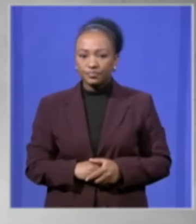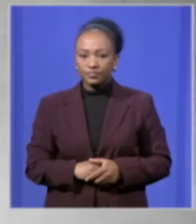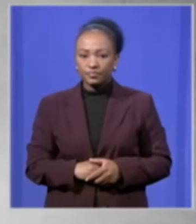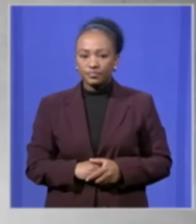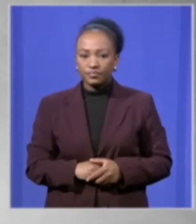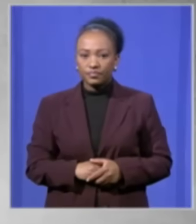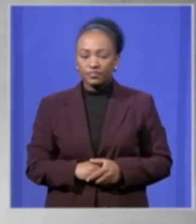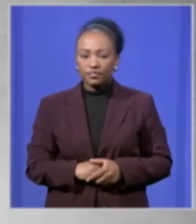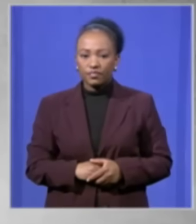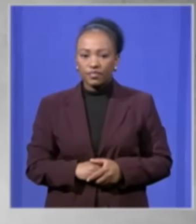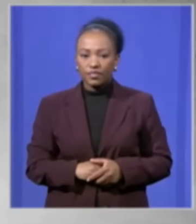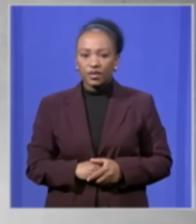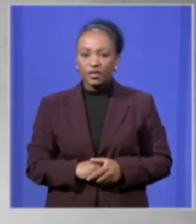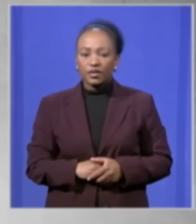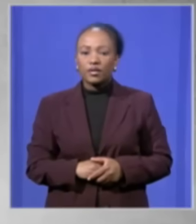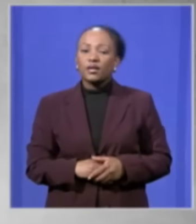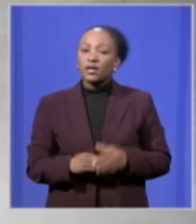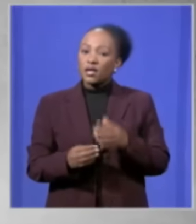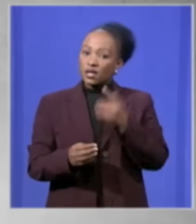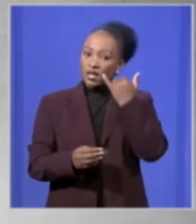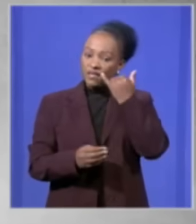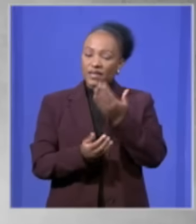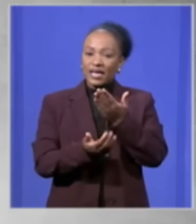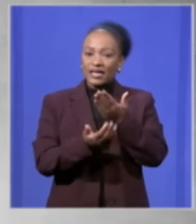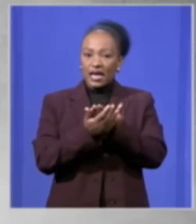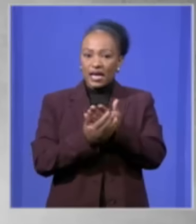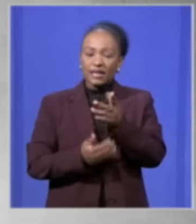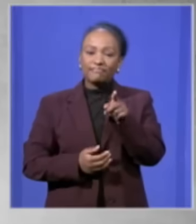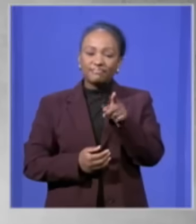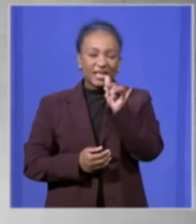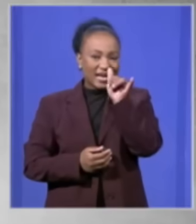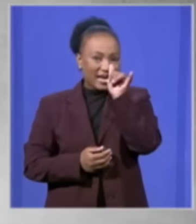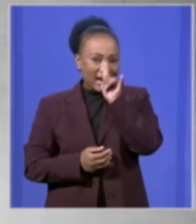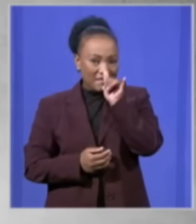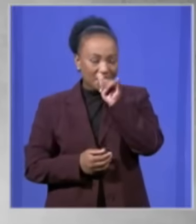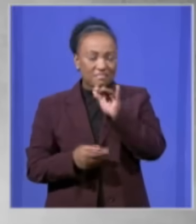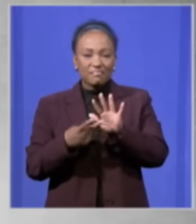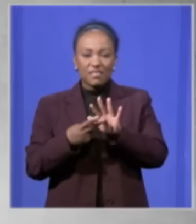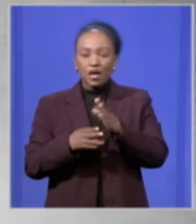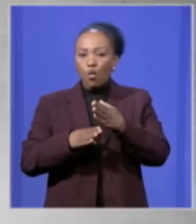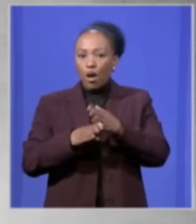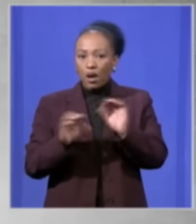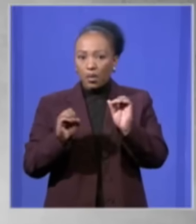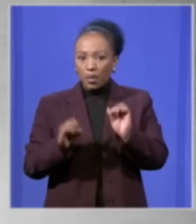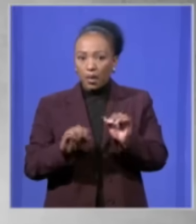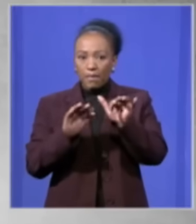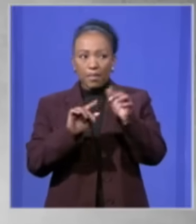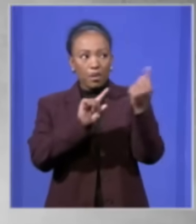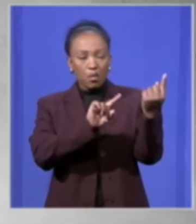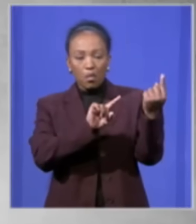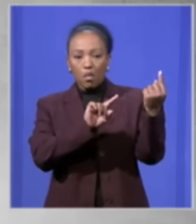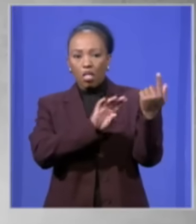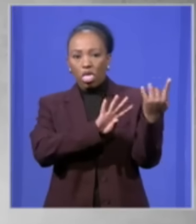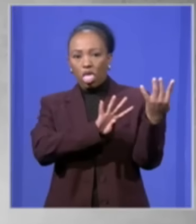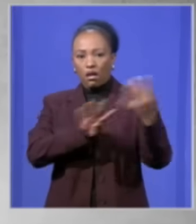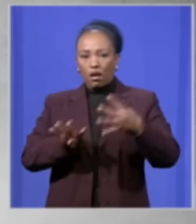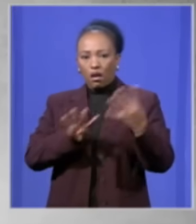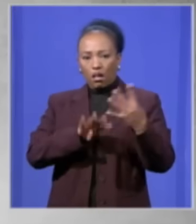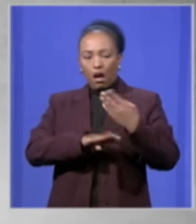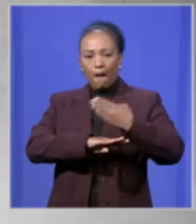re ba ka kgona taba ya bosenyi tlhokego ya mešomo le bafaladi bao ba tsena go ka monageng ntle